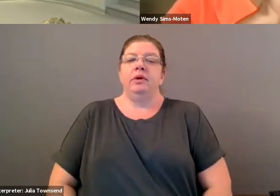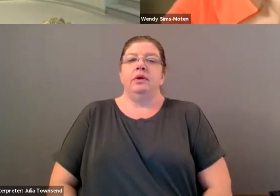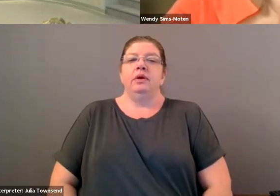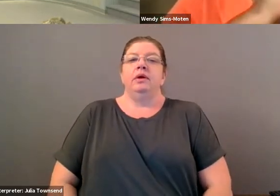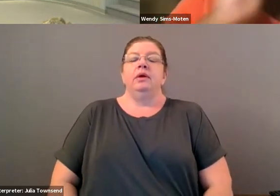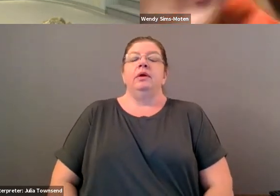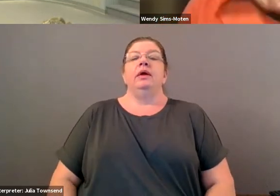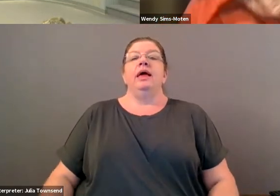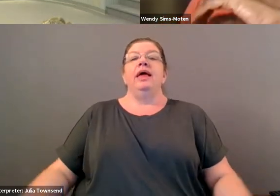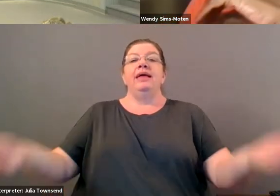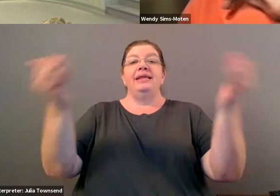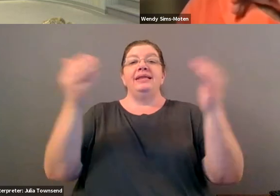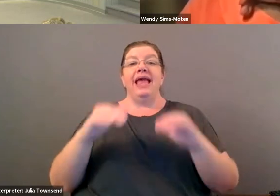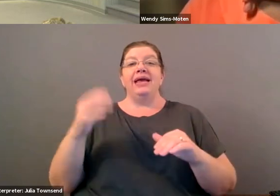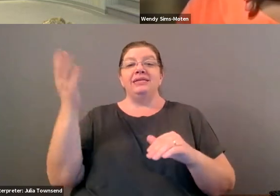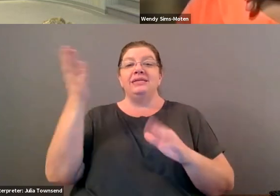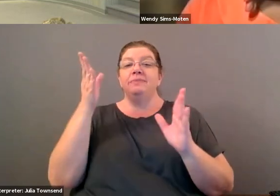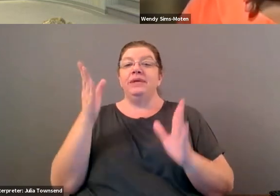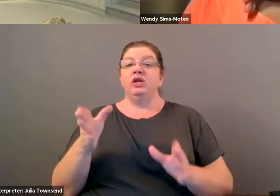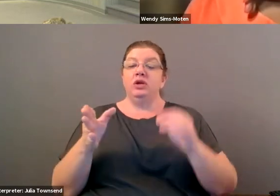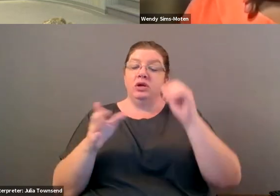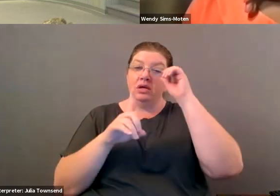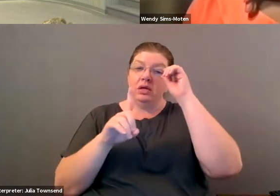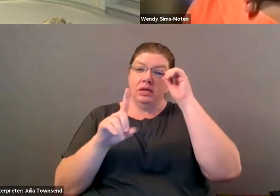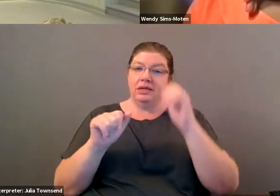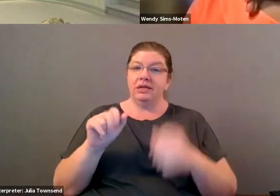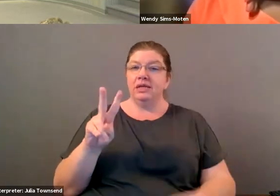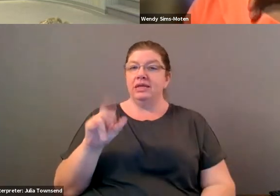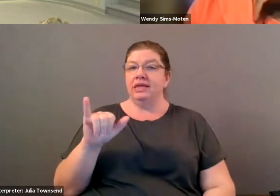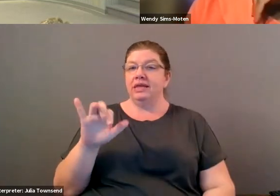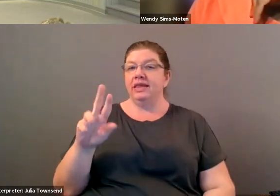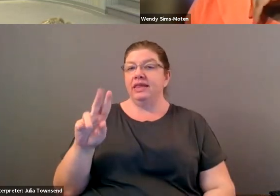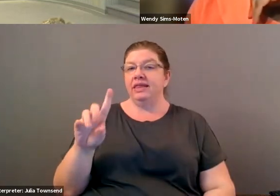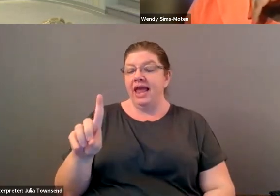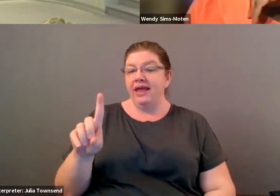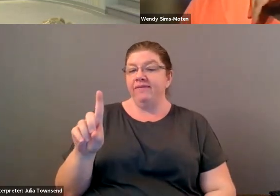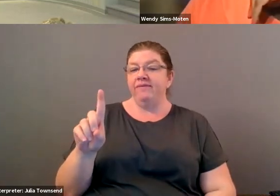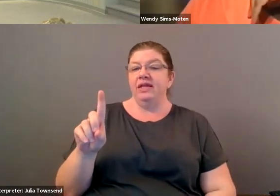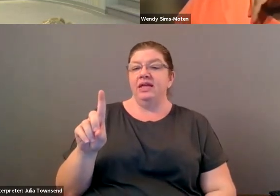Our next speaker is David Madayang.